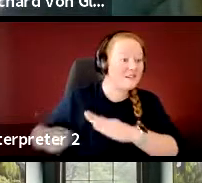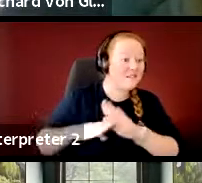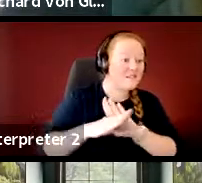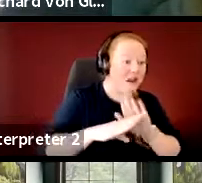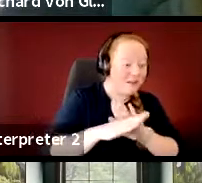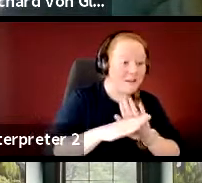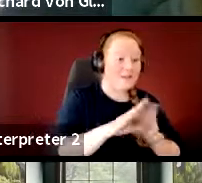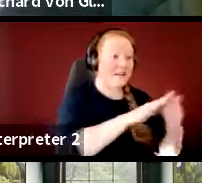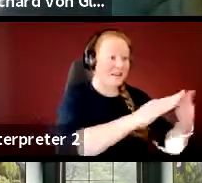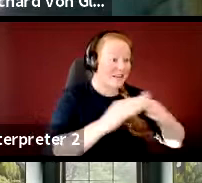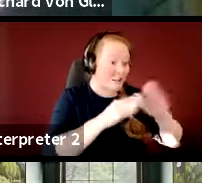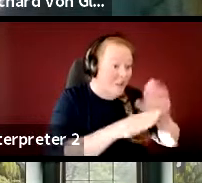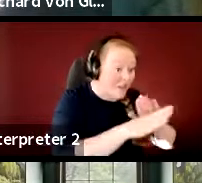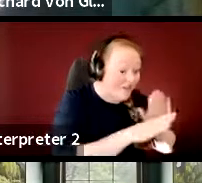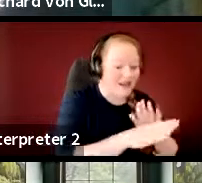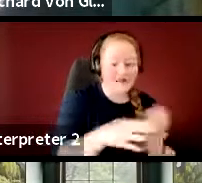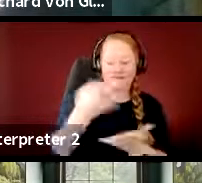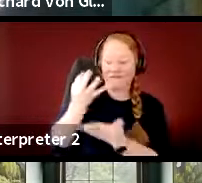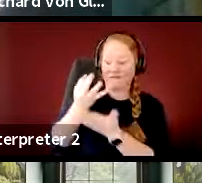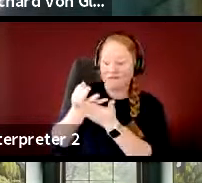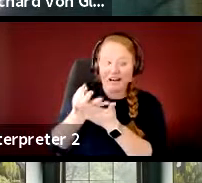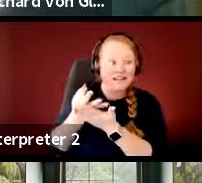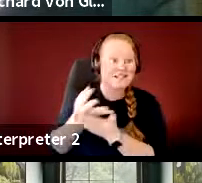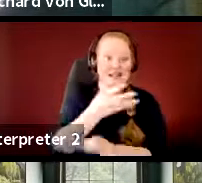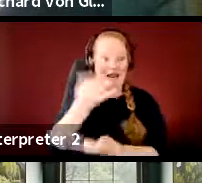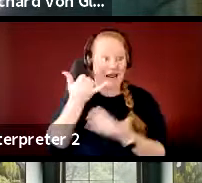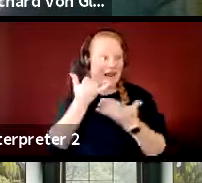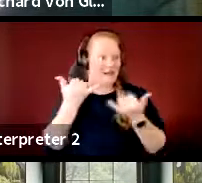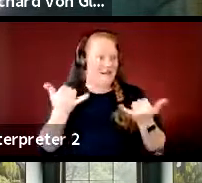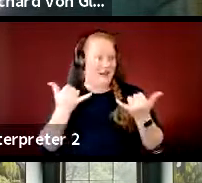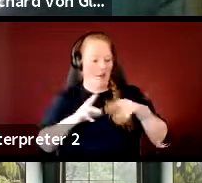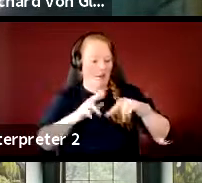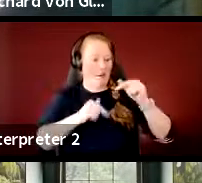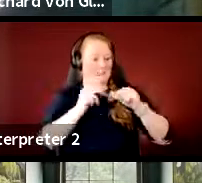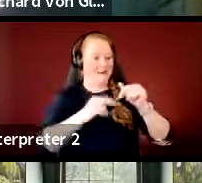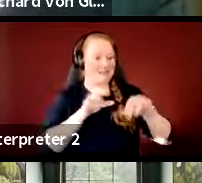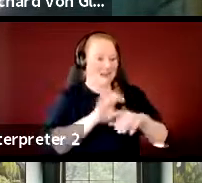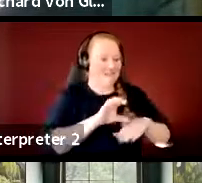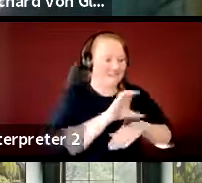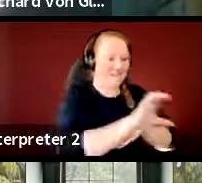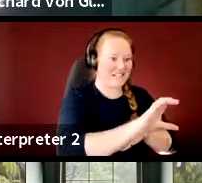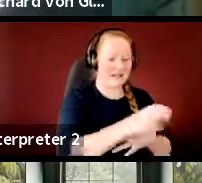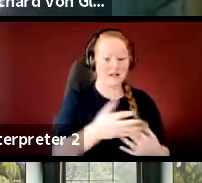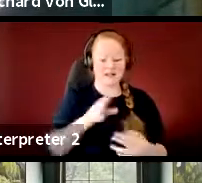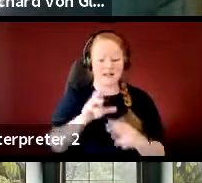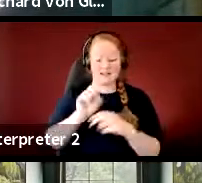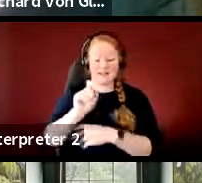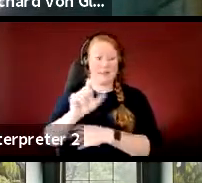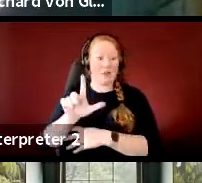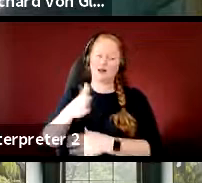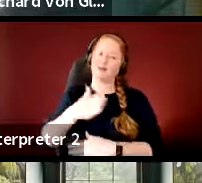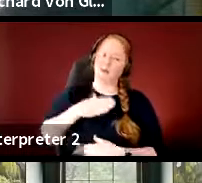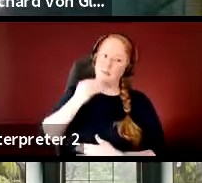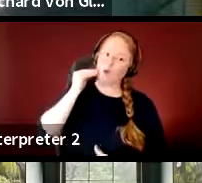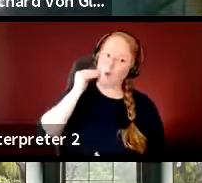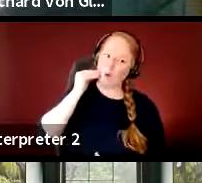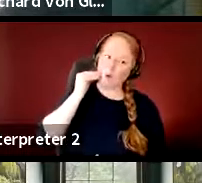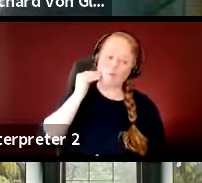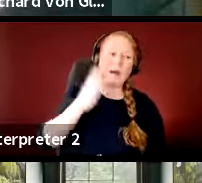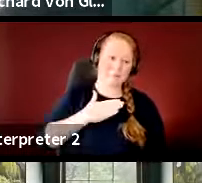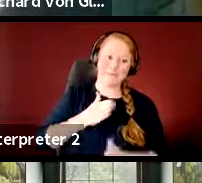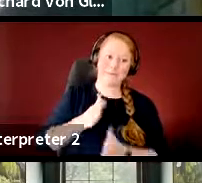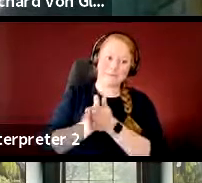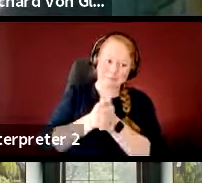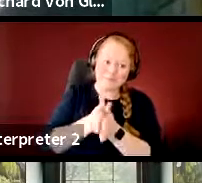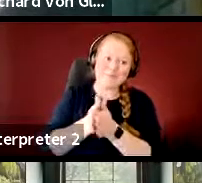community development financing, and now community building investing. St. Louis is my home, and St. Louis is my passion. On behalf